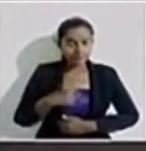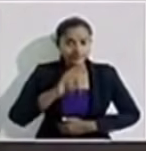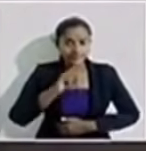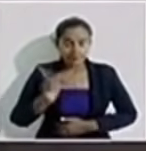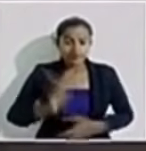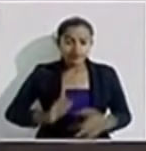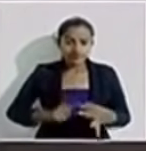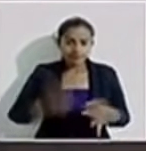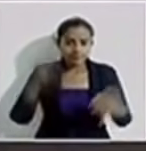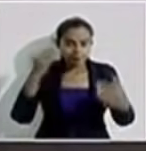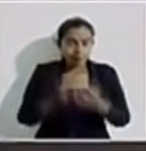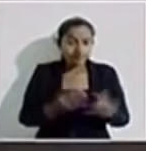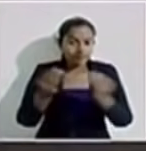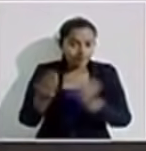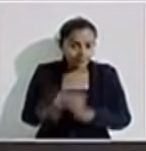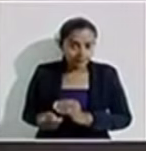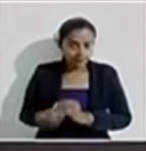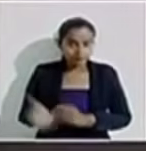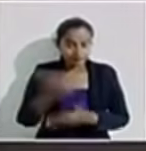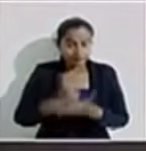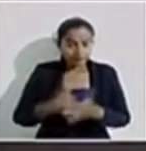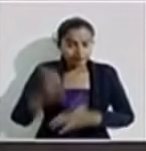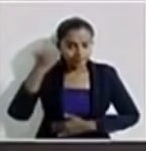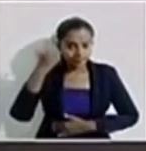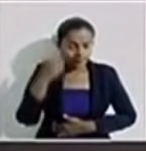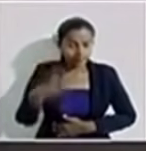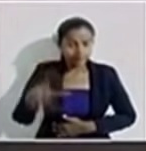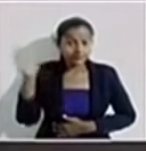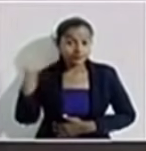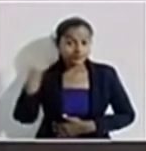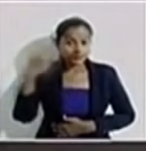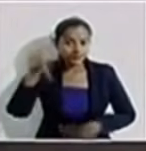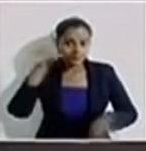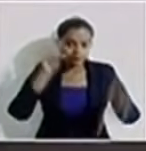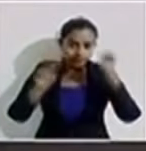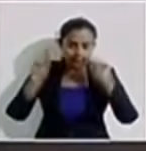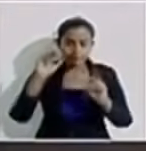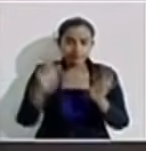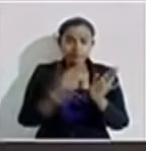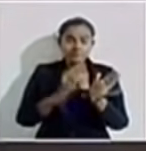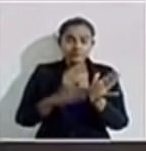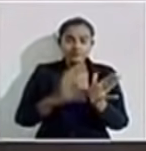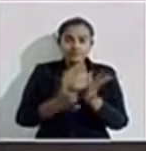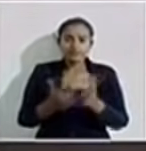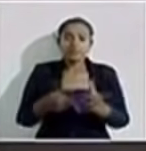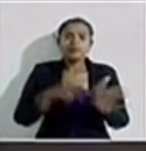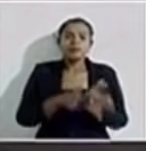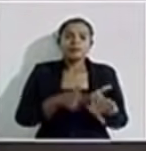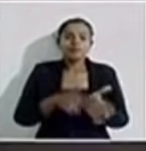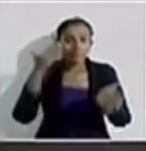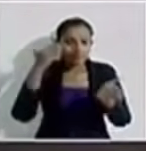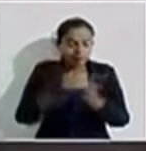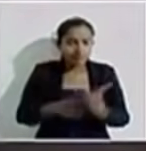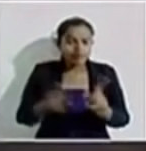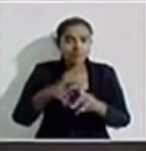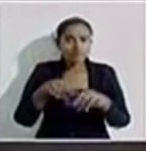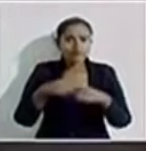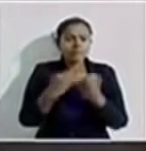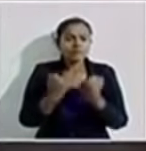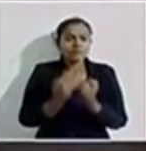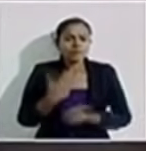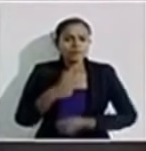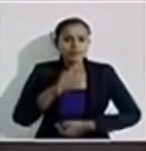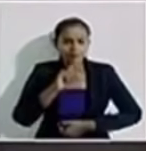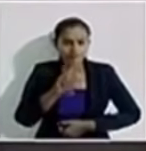of vital data of the NMRA, Epic Lanka Technologies says in the event of a dispute over the